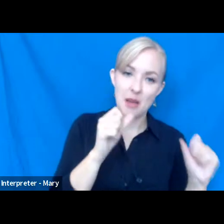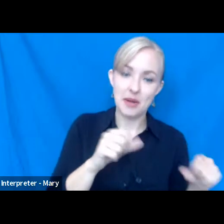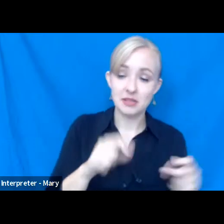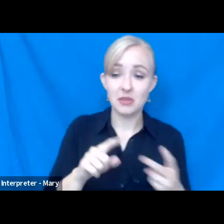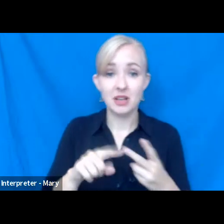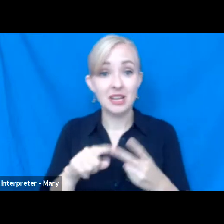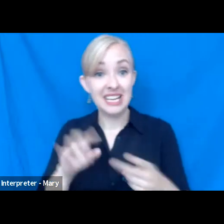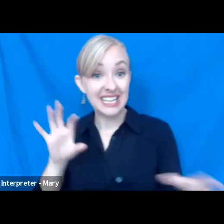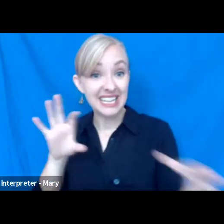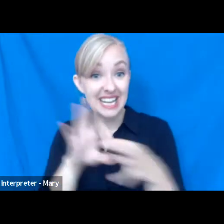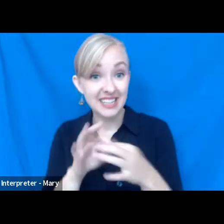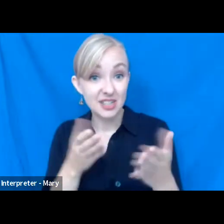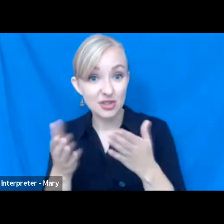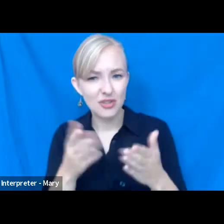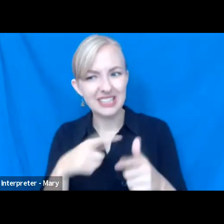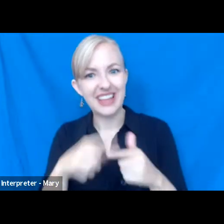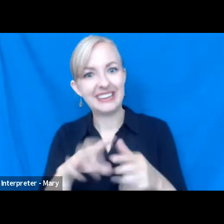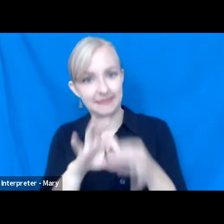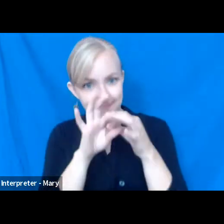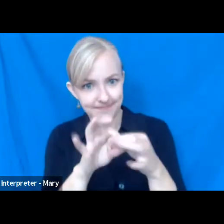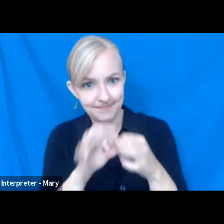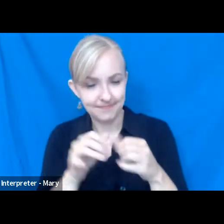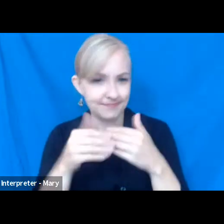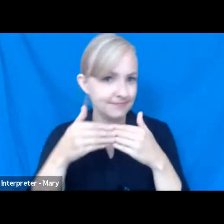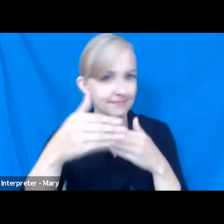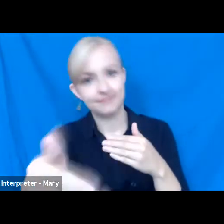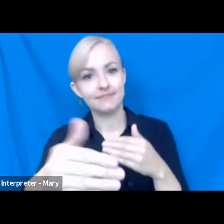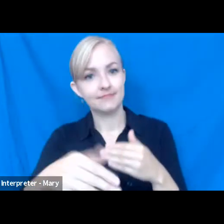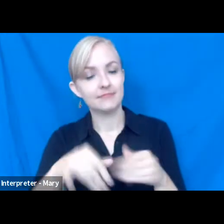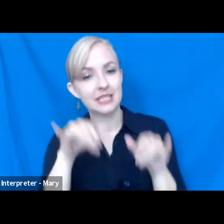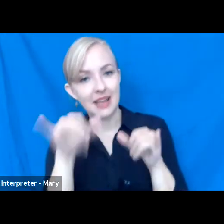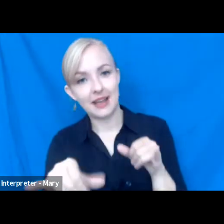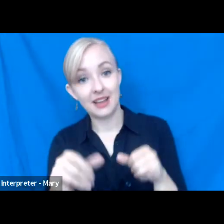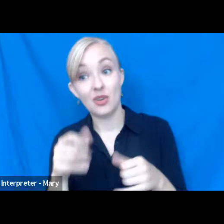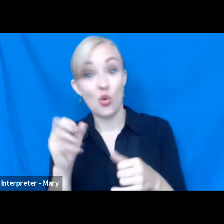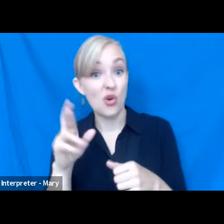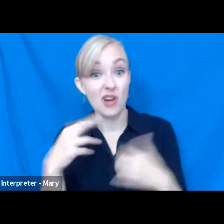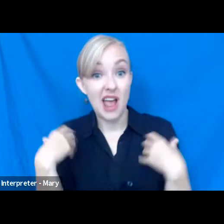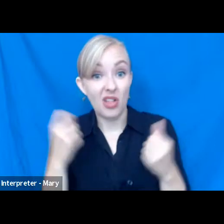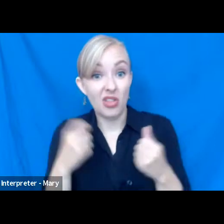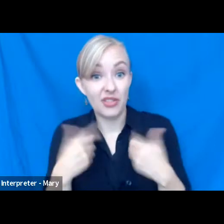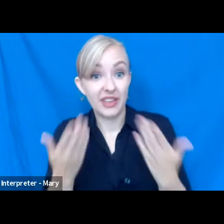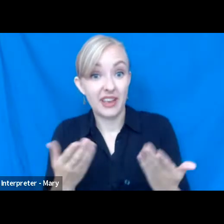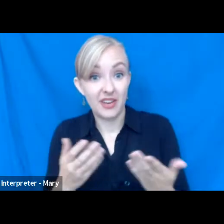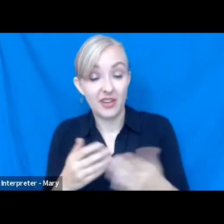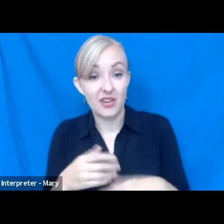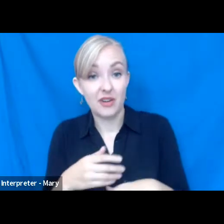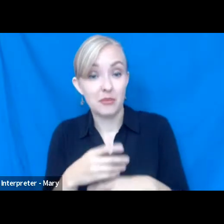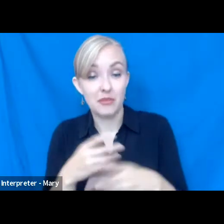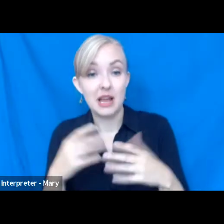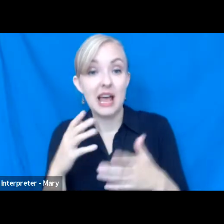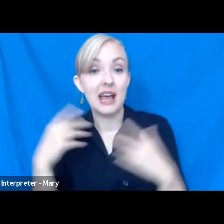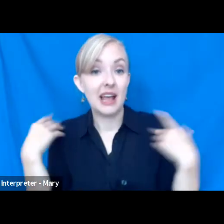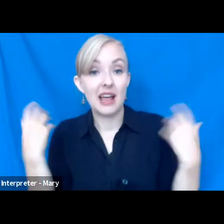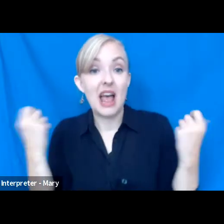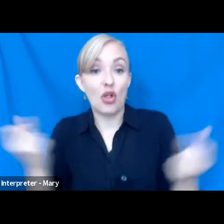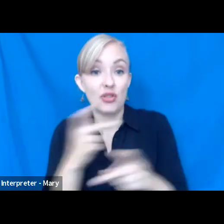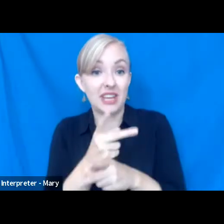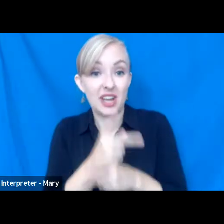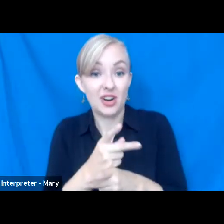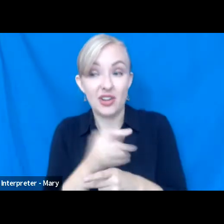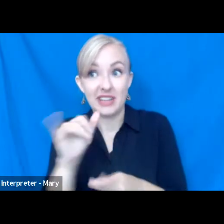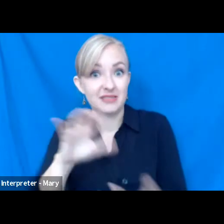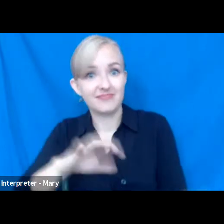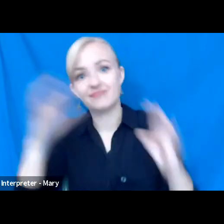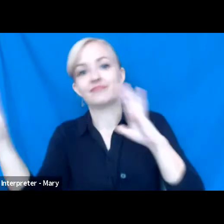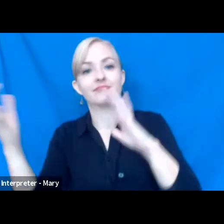and staying connected to services and healthcare providers can be disrupted, and it is vitally important to helping people stay housed